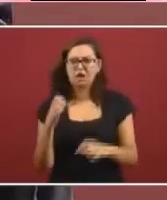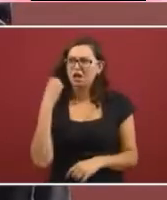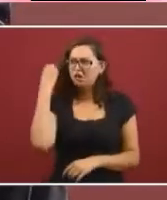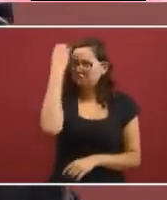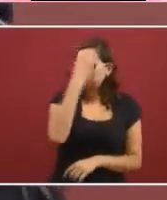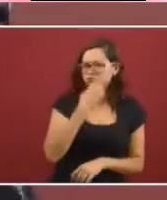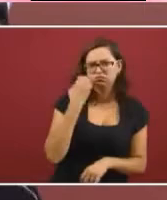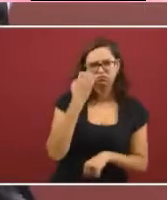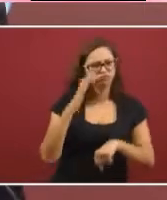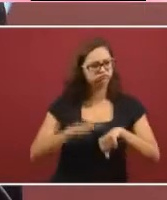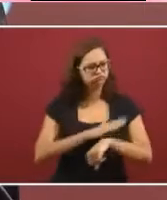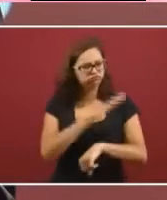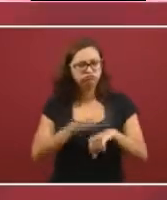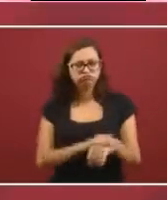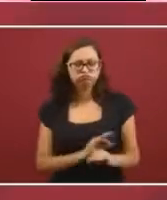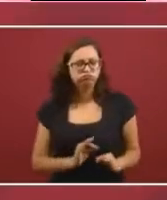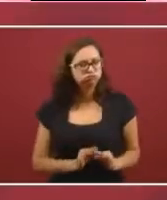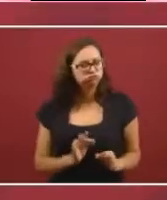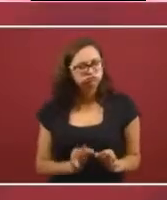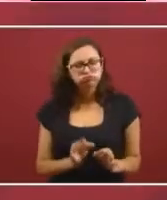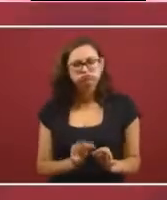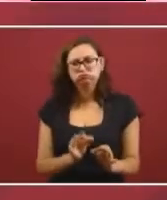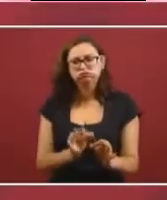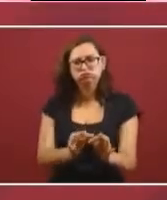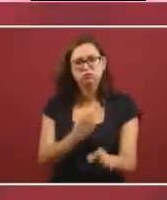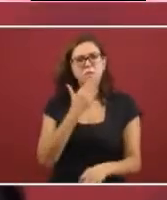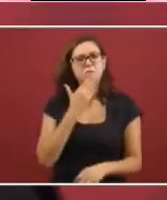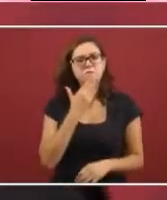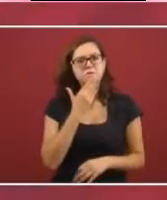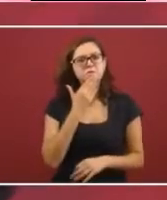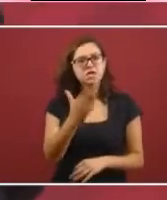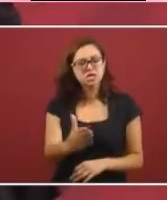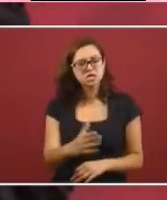that are passing the exams, and that including